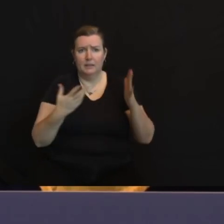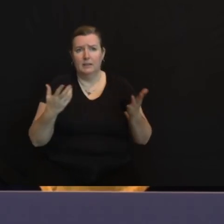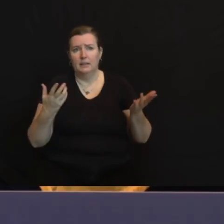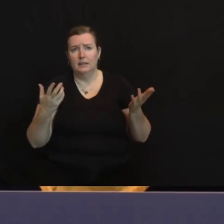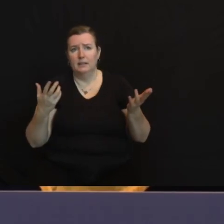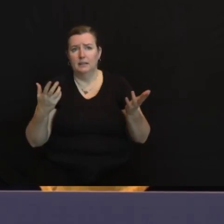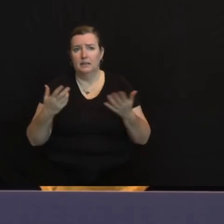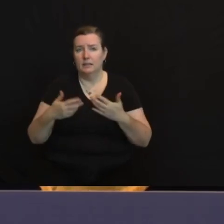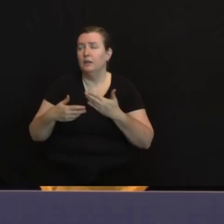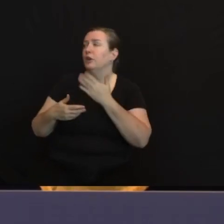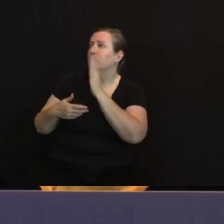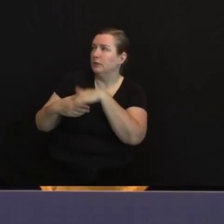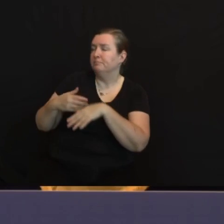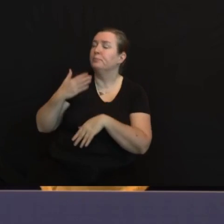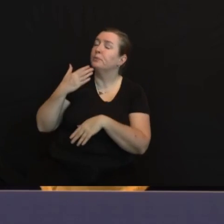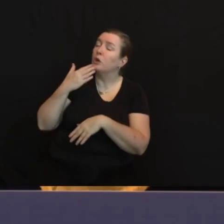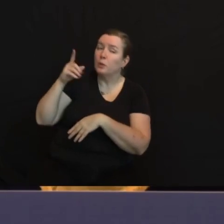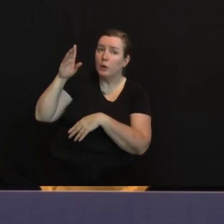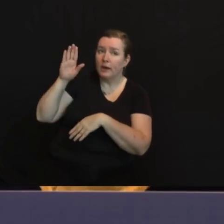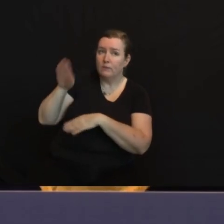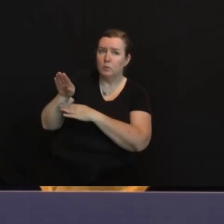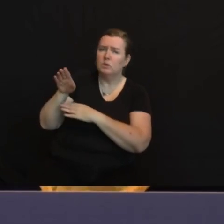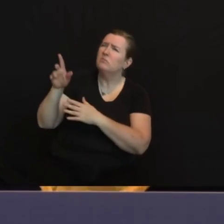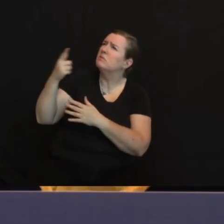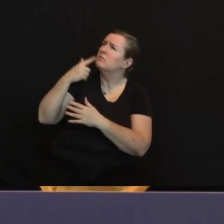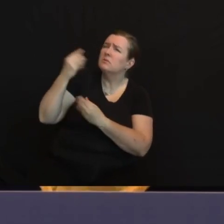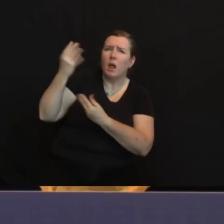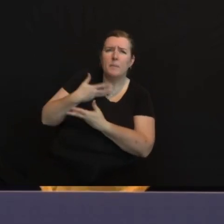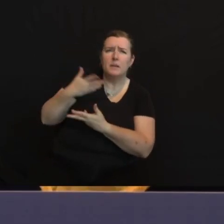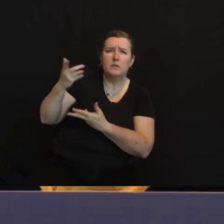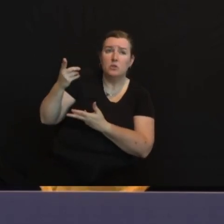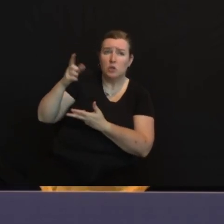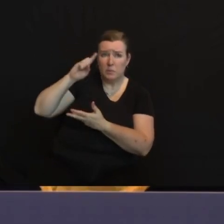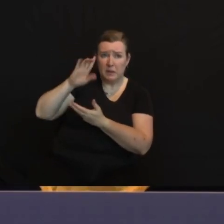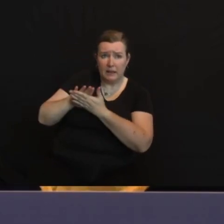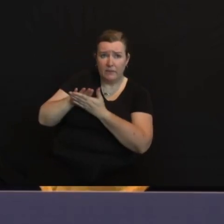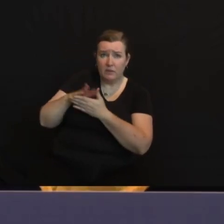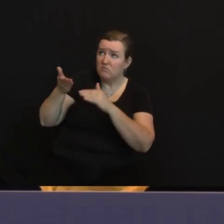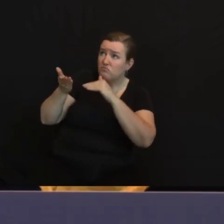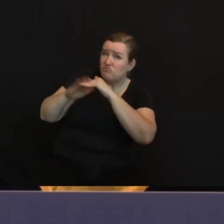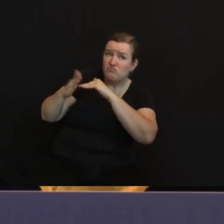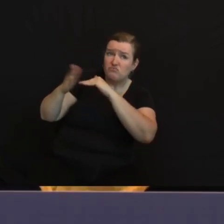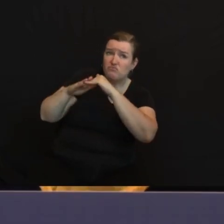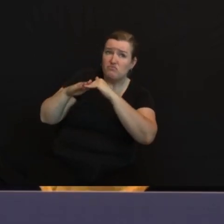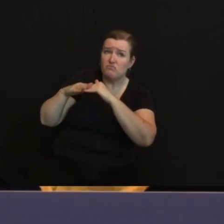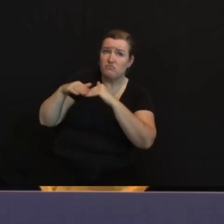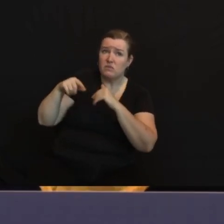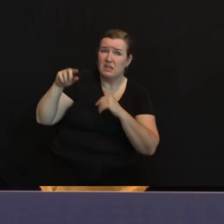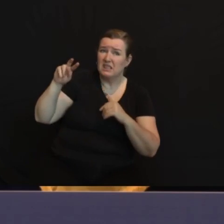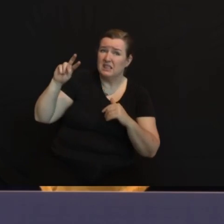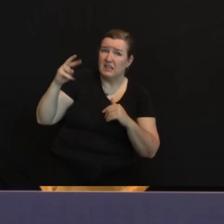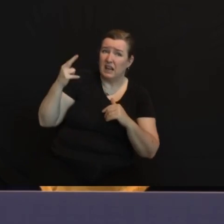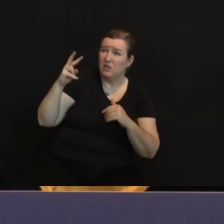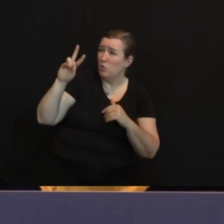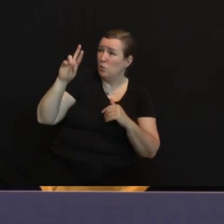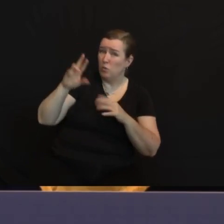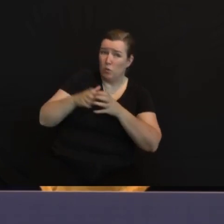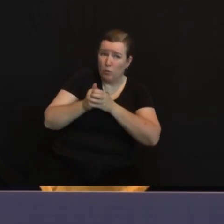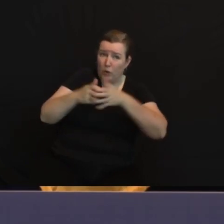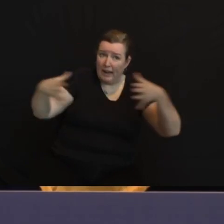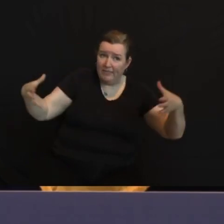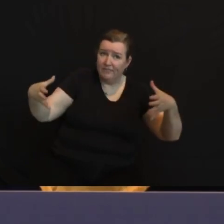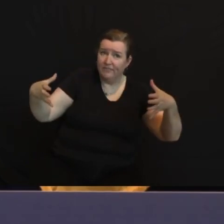Governor. Can you tell us right now if you believe this increase in cases means we're in a second wave, or are we still at the end of a